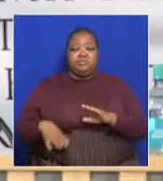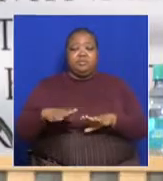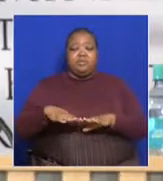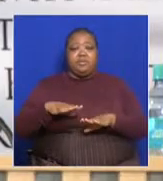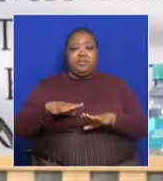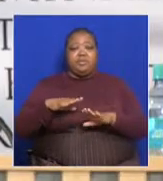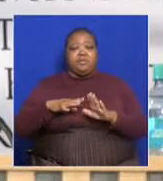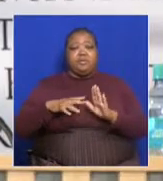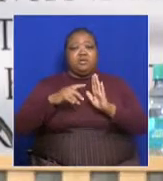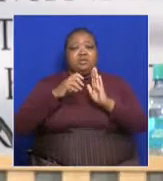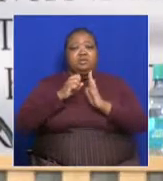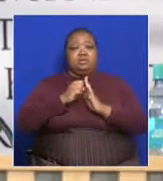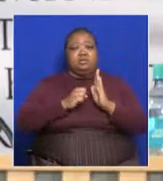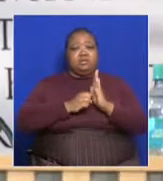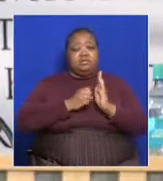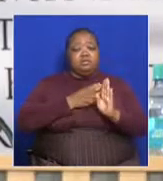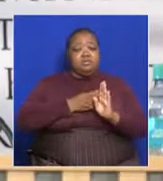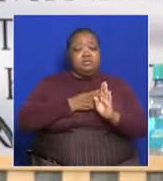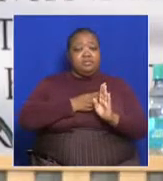just went through.